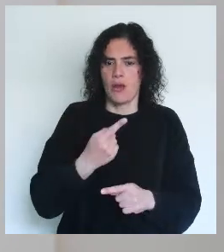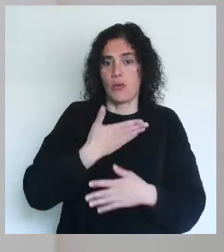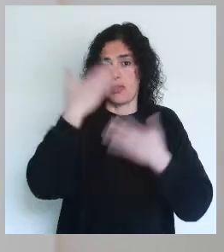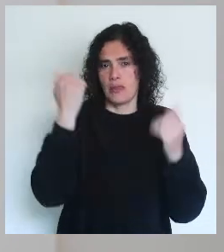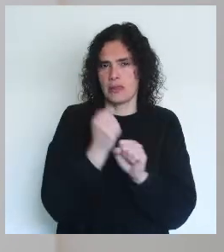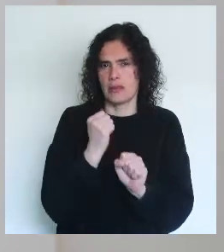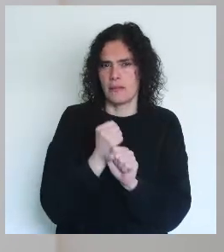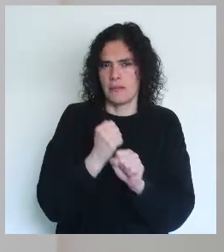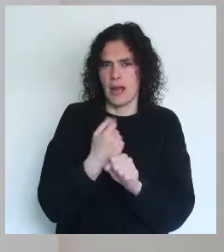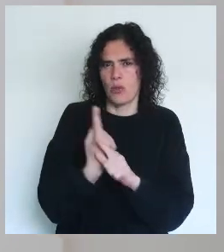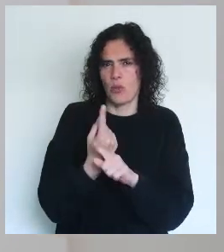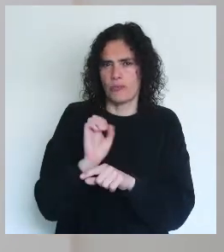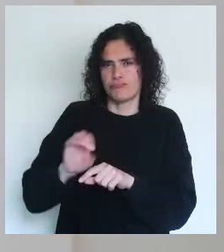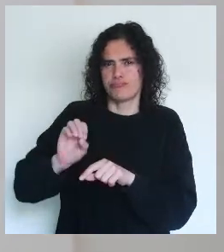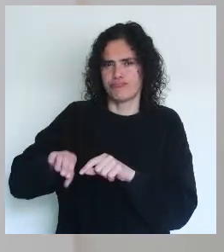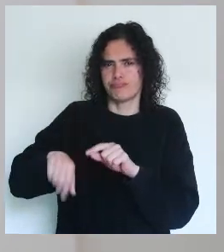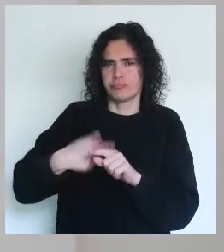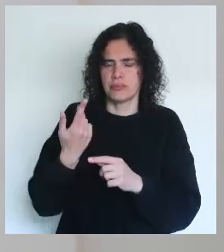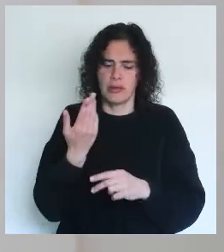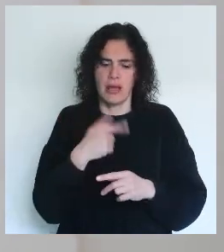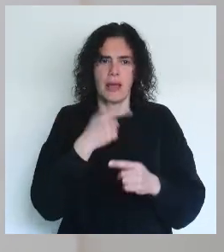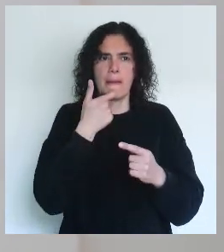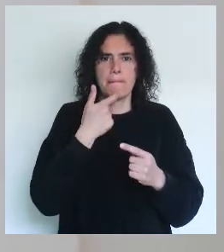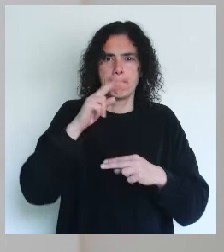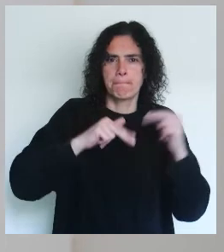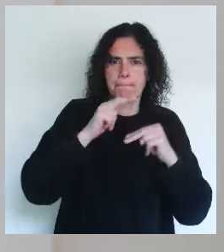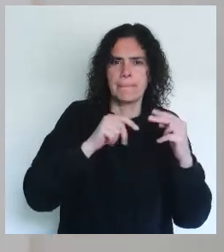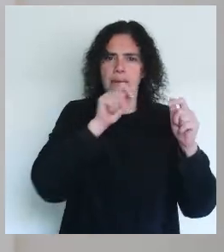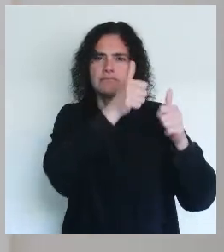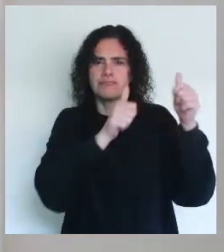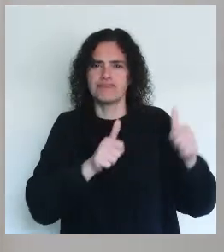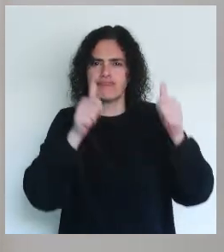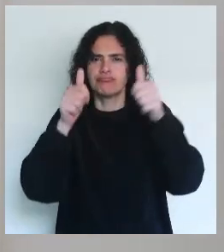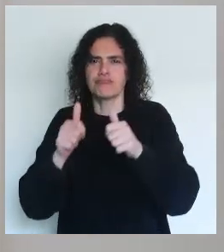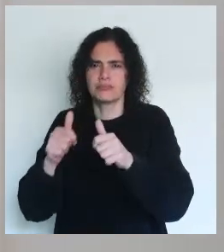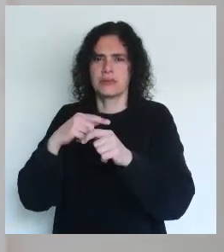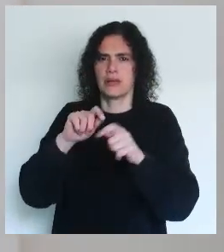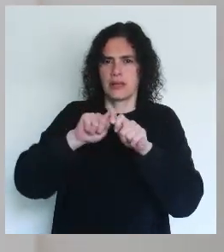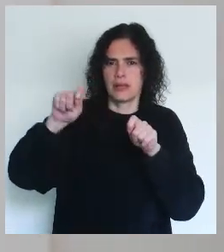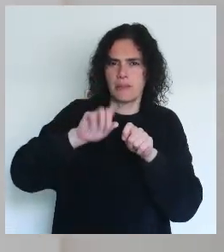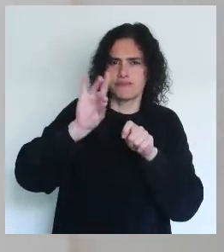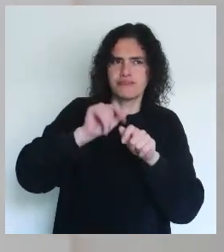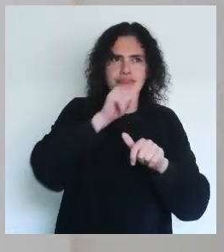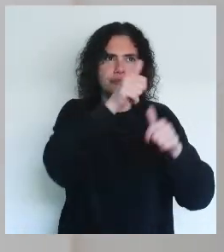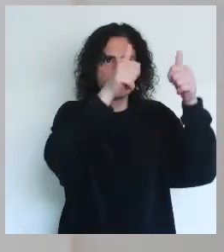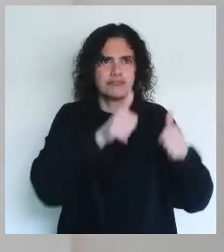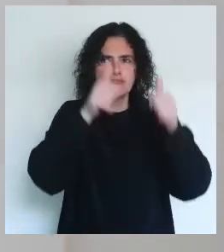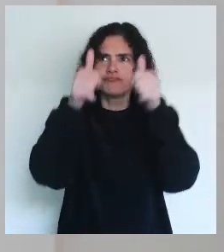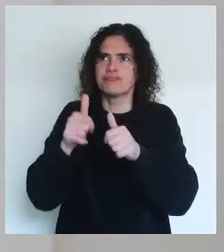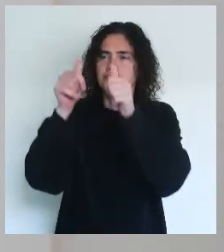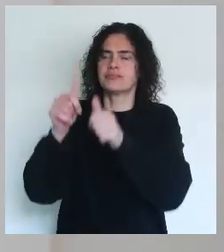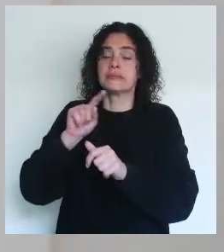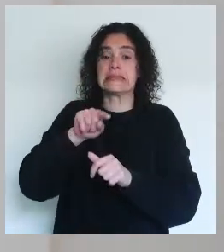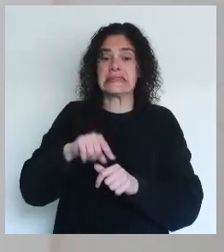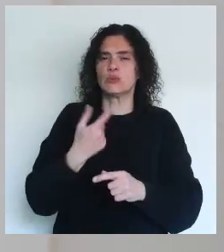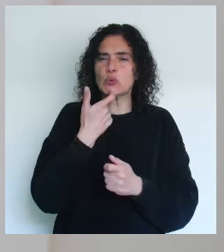after a day of work, you have the leftover of a day of building walls, taping the walls for paint.